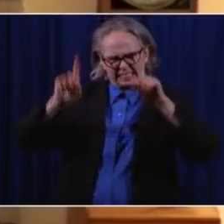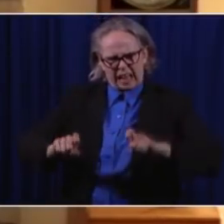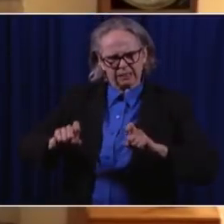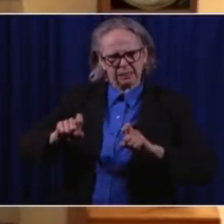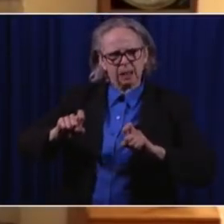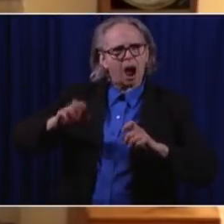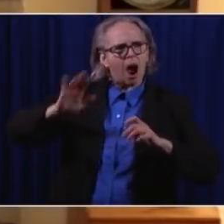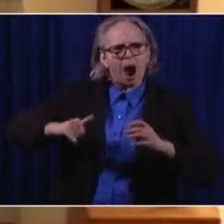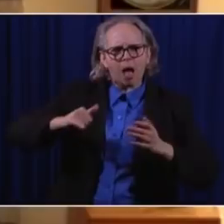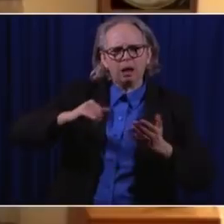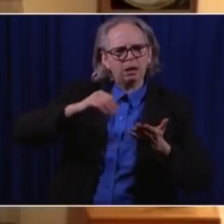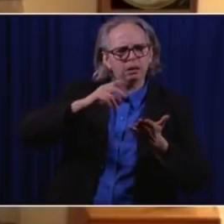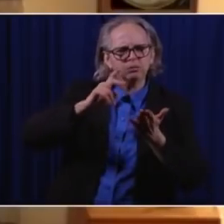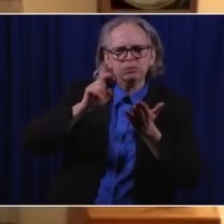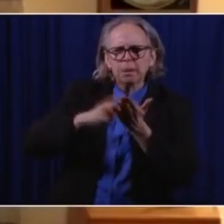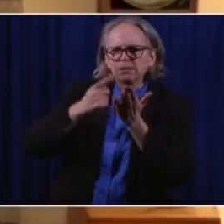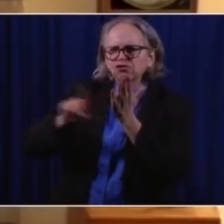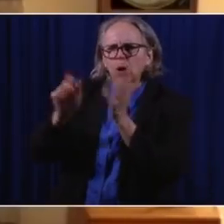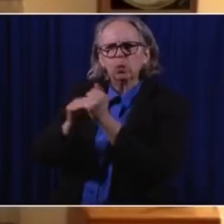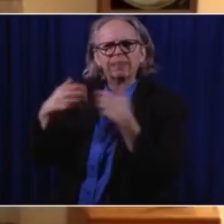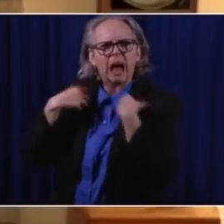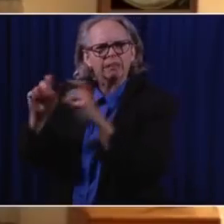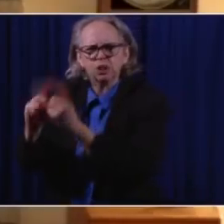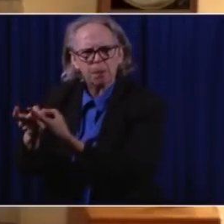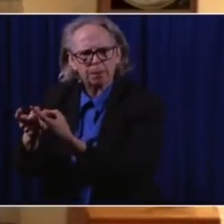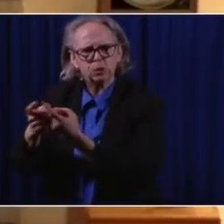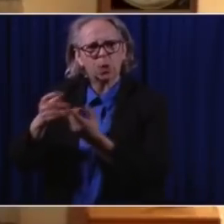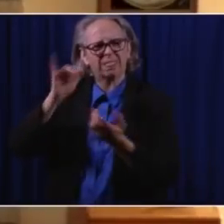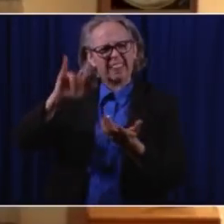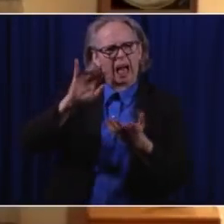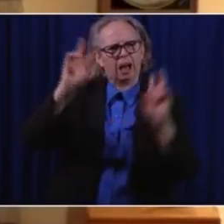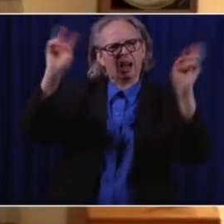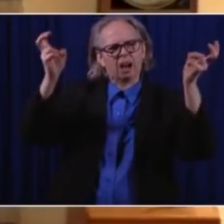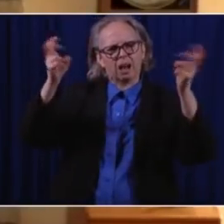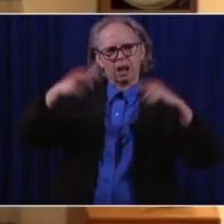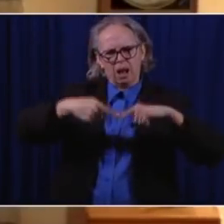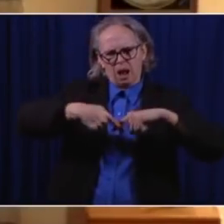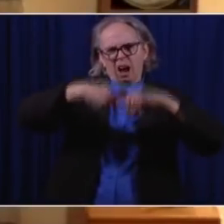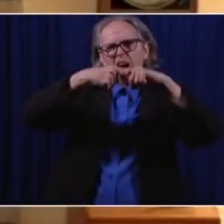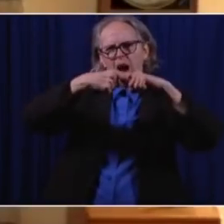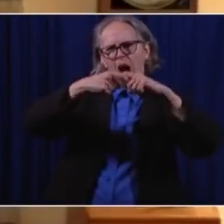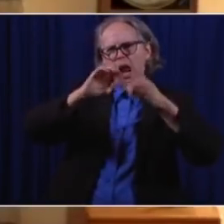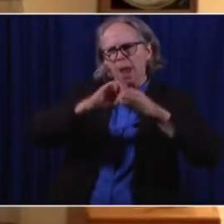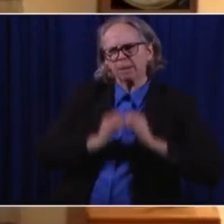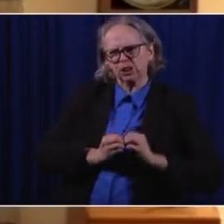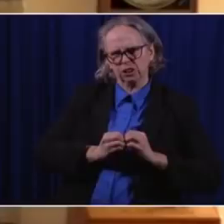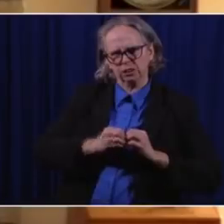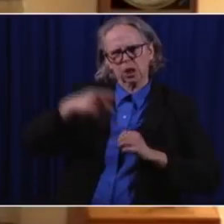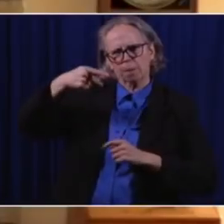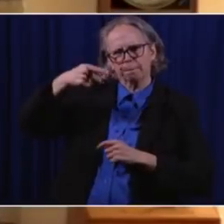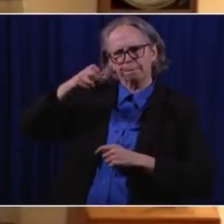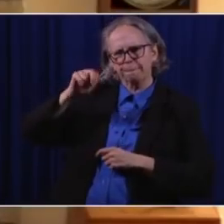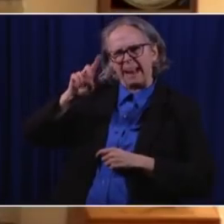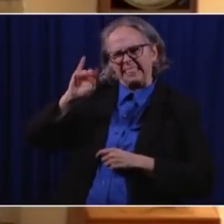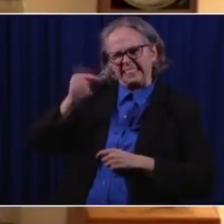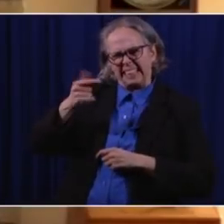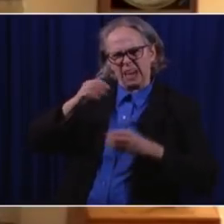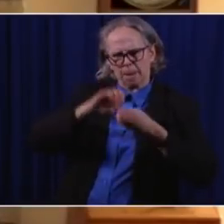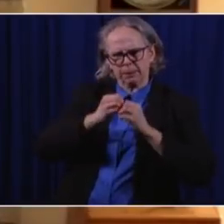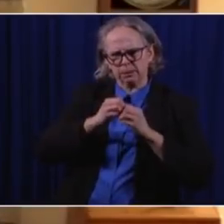there's 12,000 that we've received. We have not been able to double check them, so they have not been able to move into